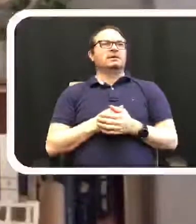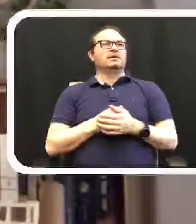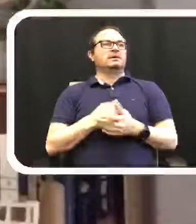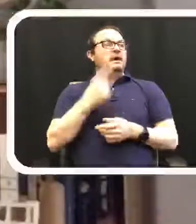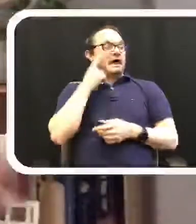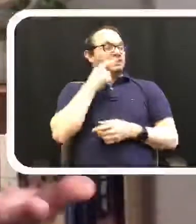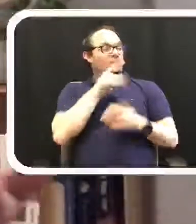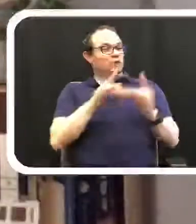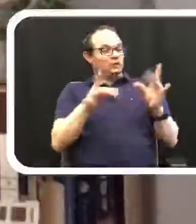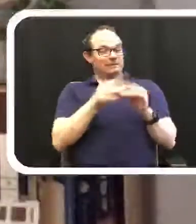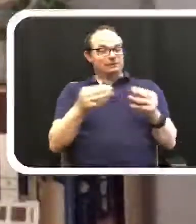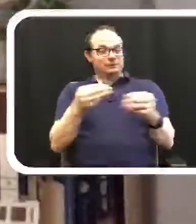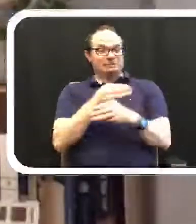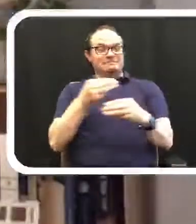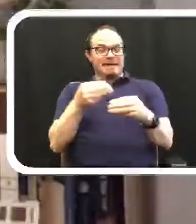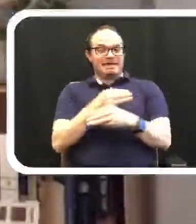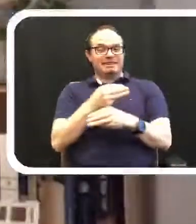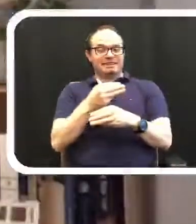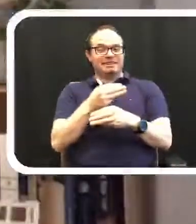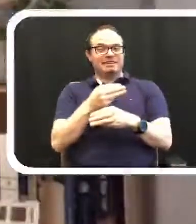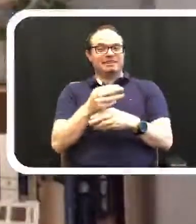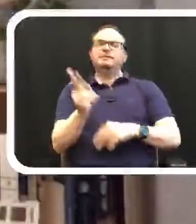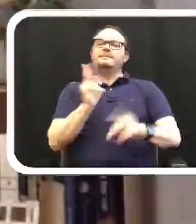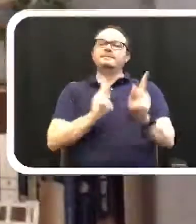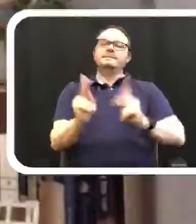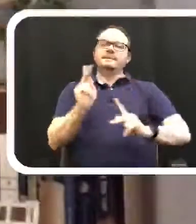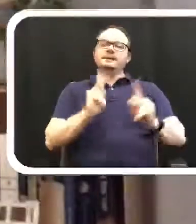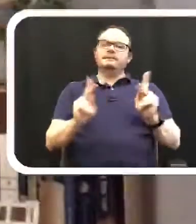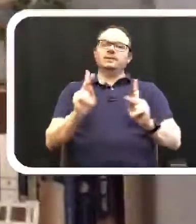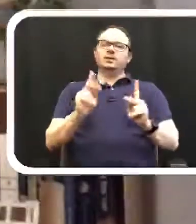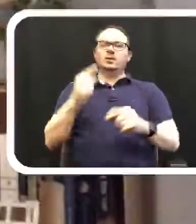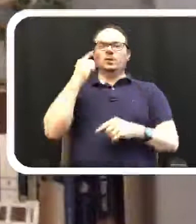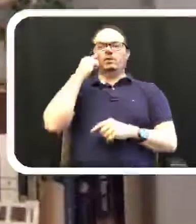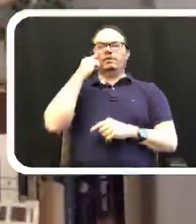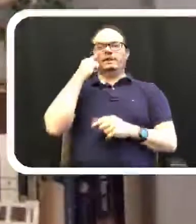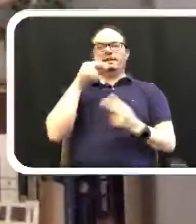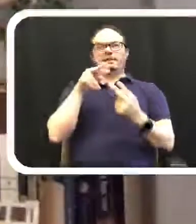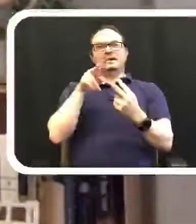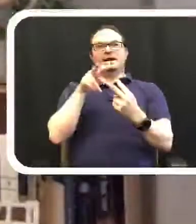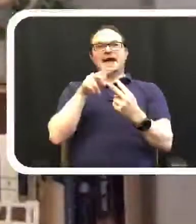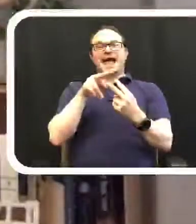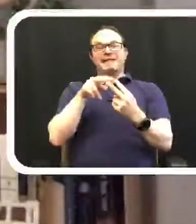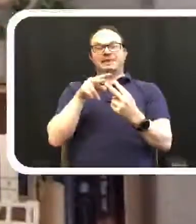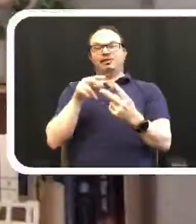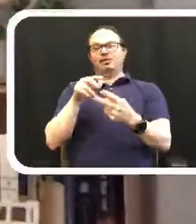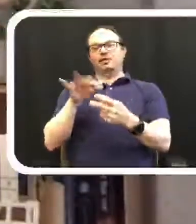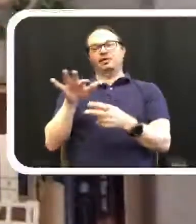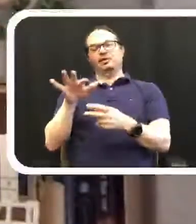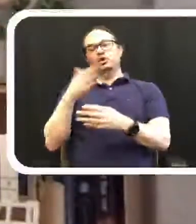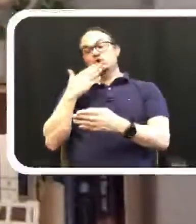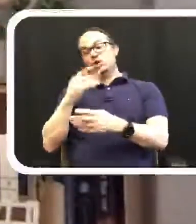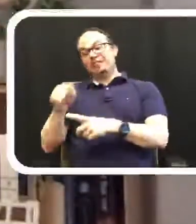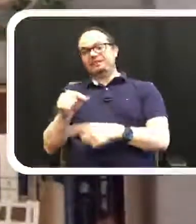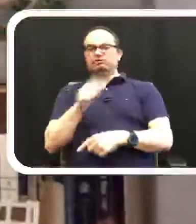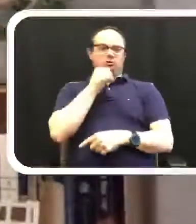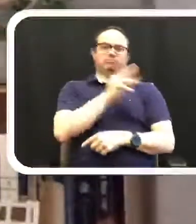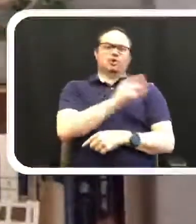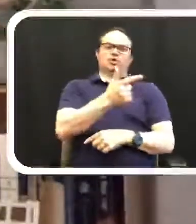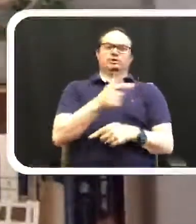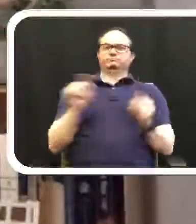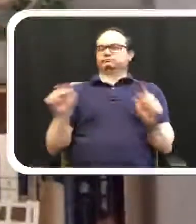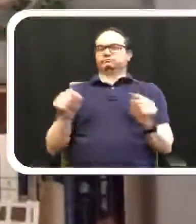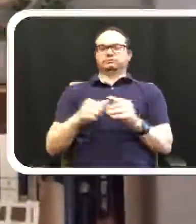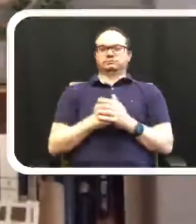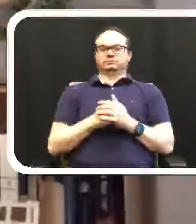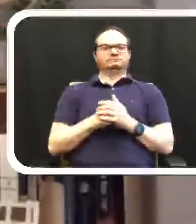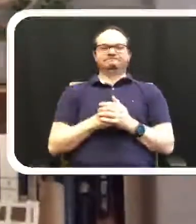what you mentioned with math, people think I'm either innately good at this or I'm not. And